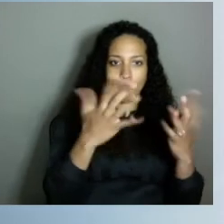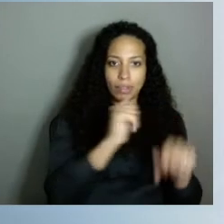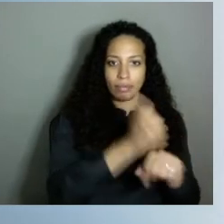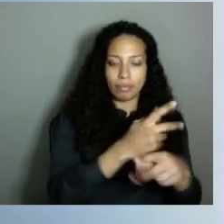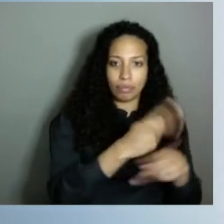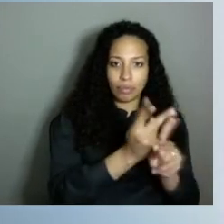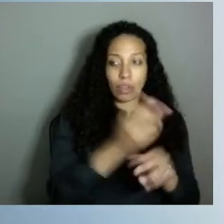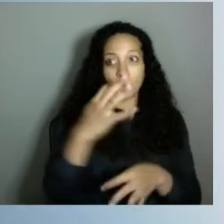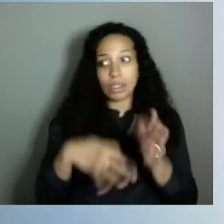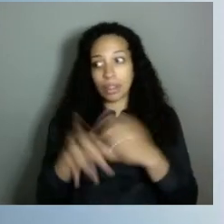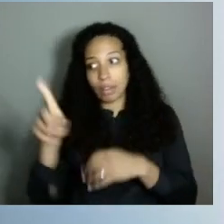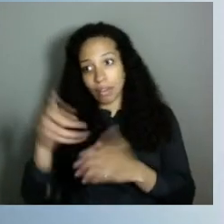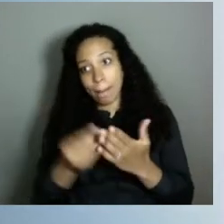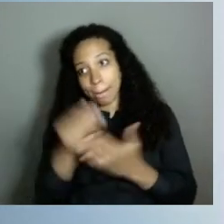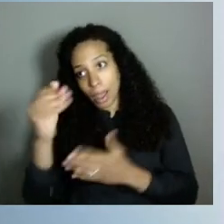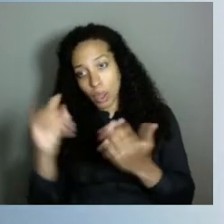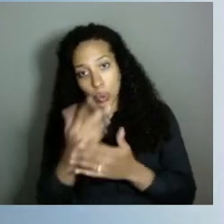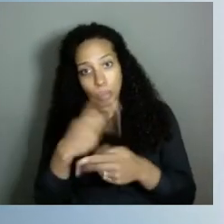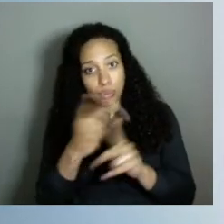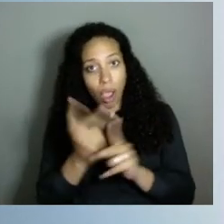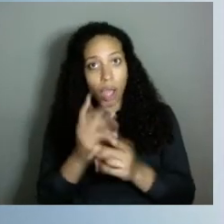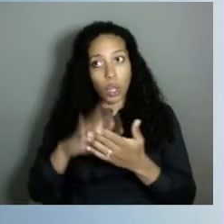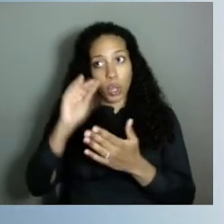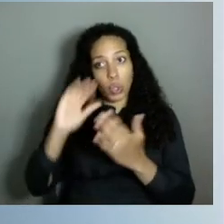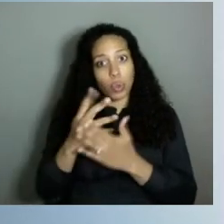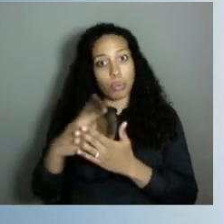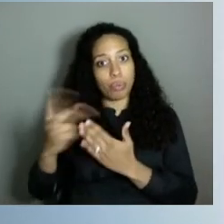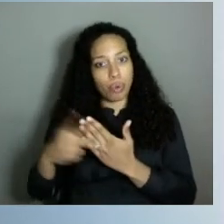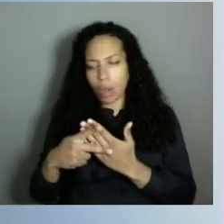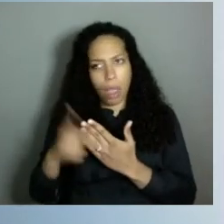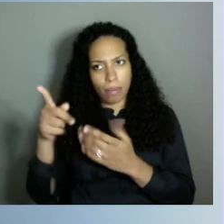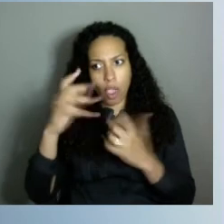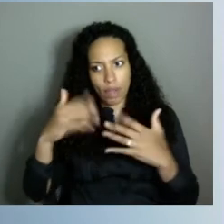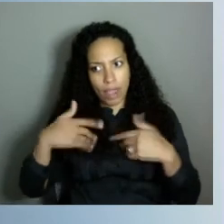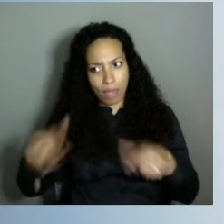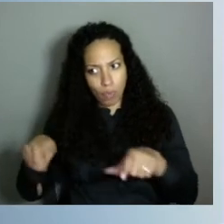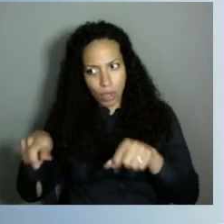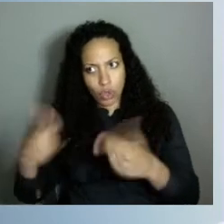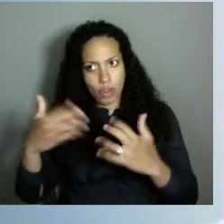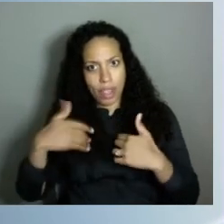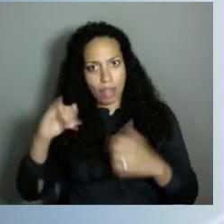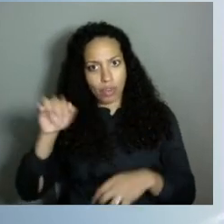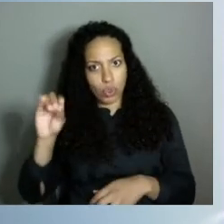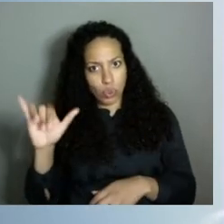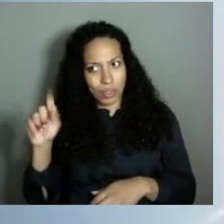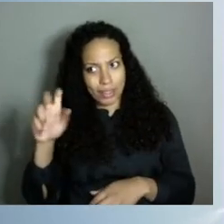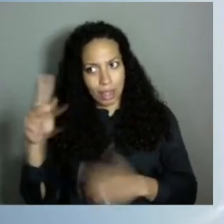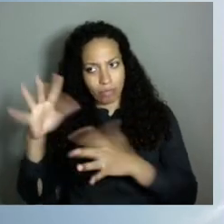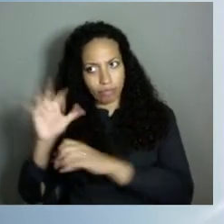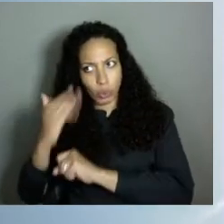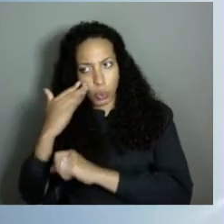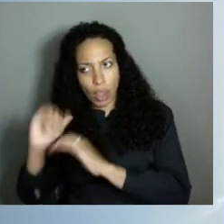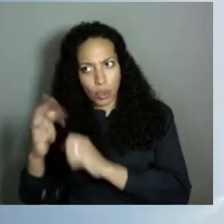product or learn a new platform, actually take advantage of something they may already have and already used to using, but now bring it to life in a different way.